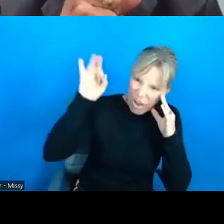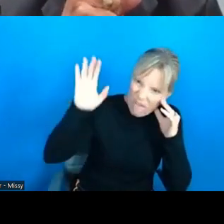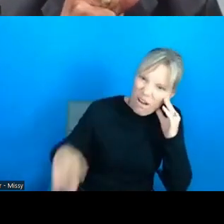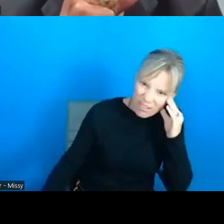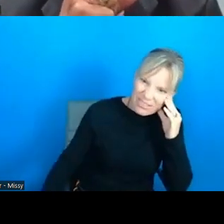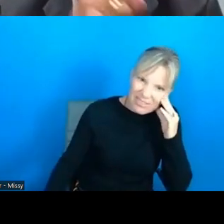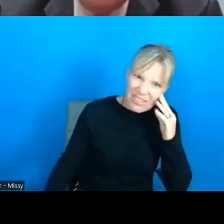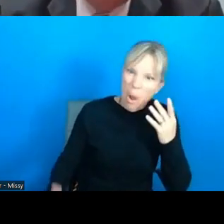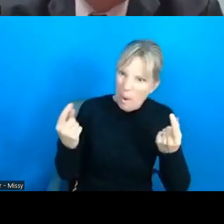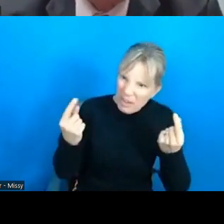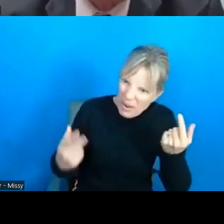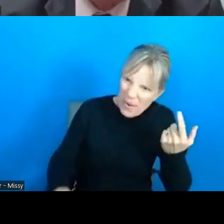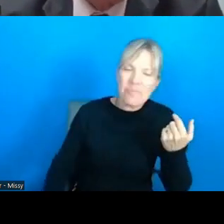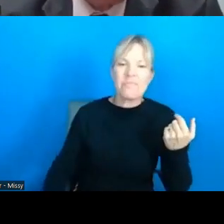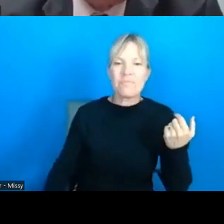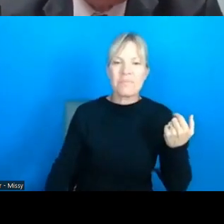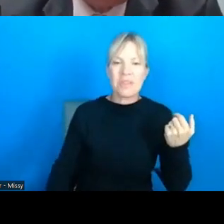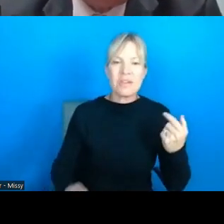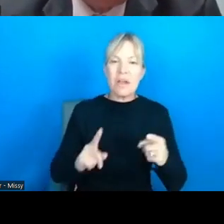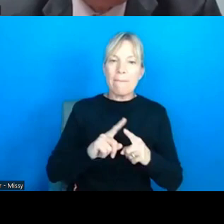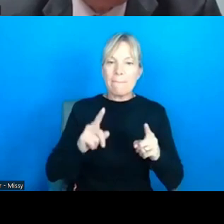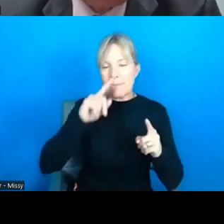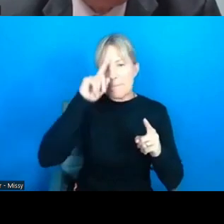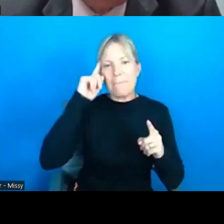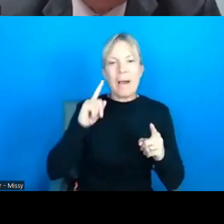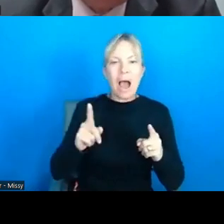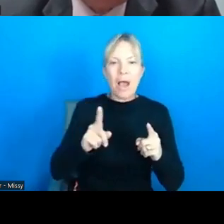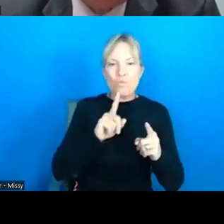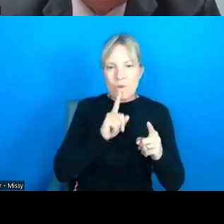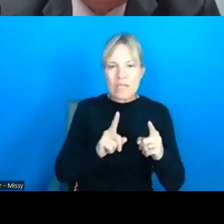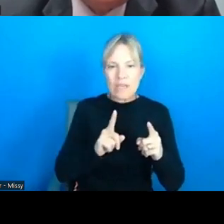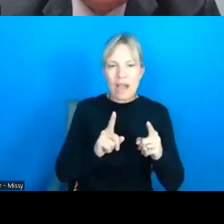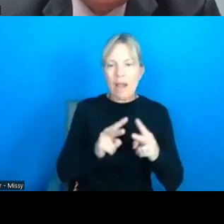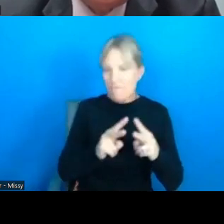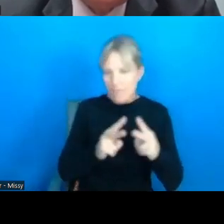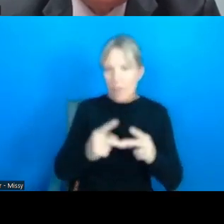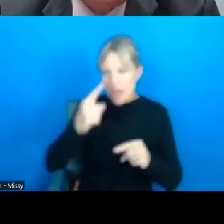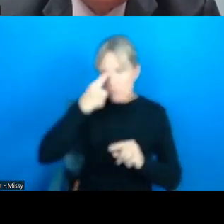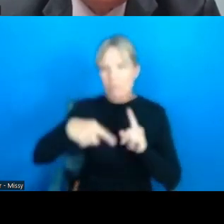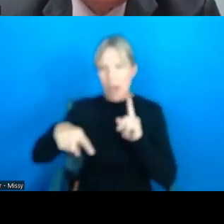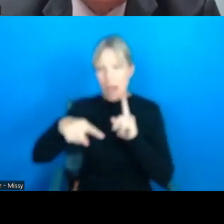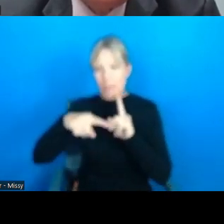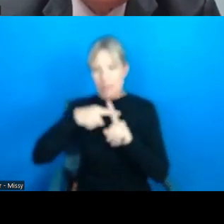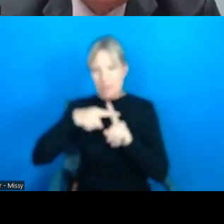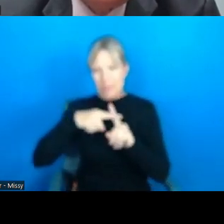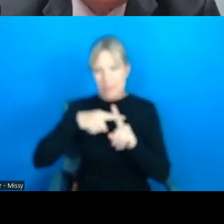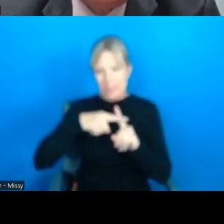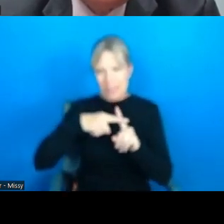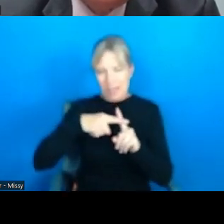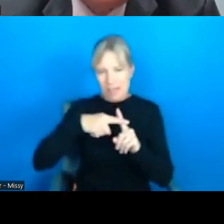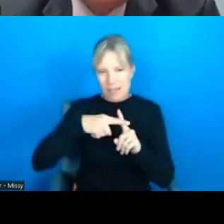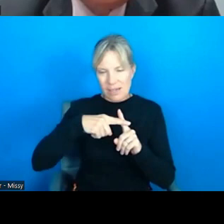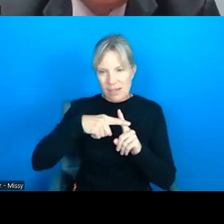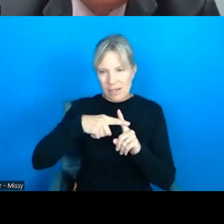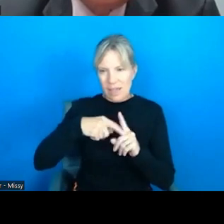What are we going to do about it? But I'm really very optimistic that the